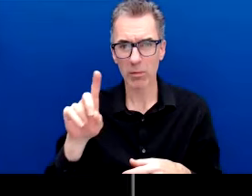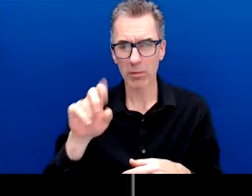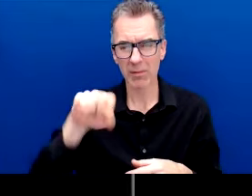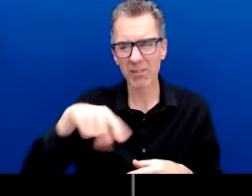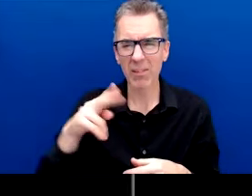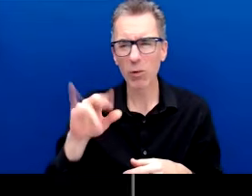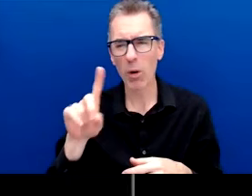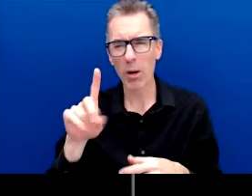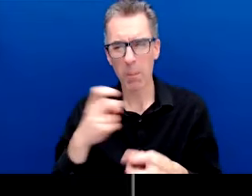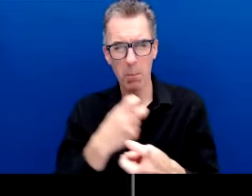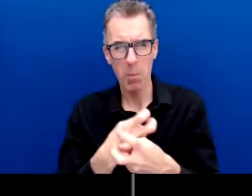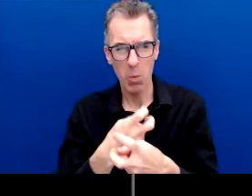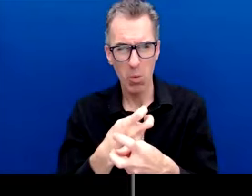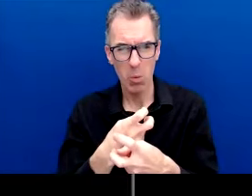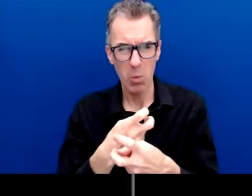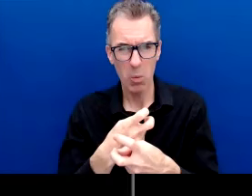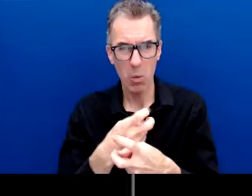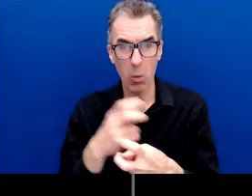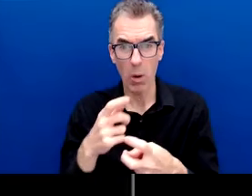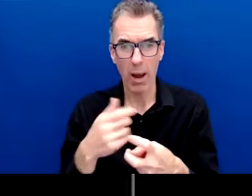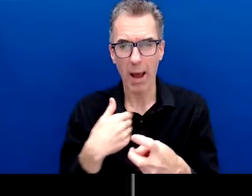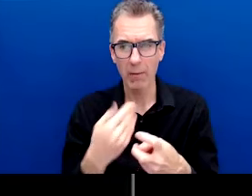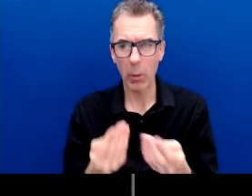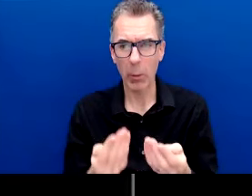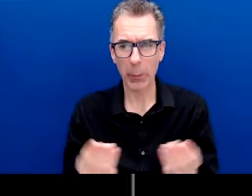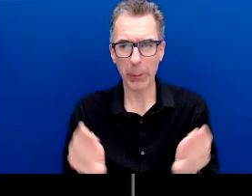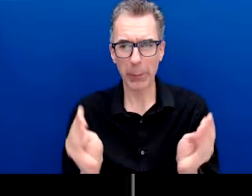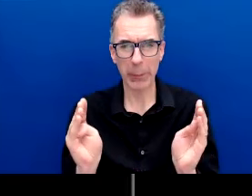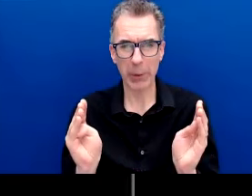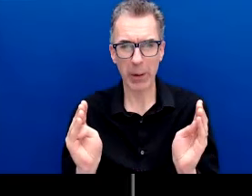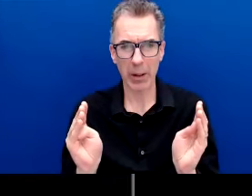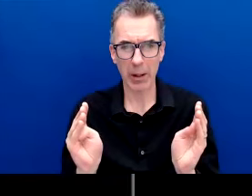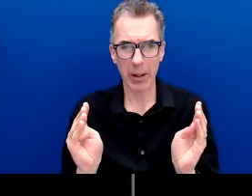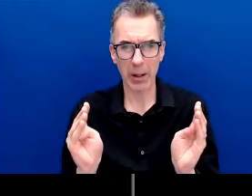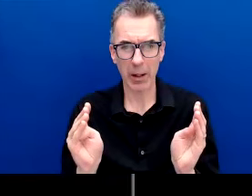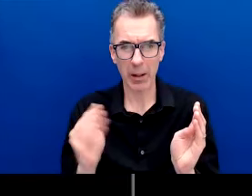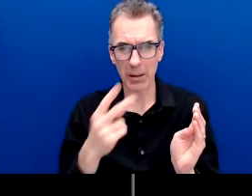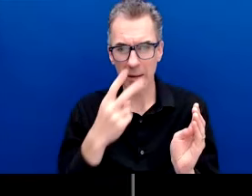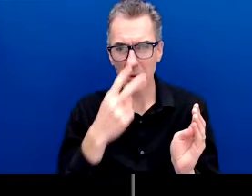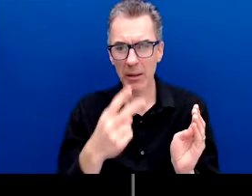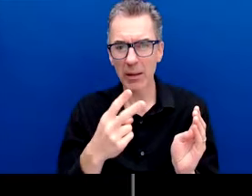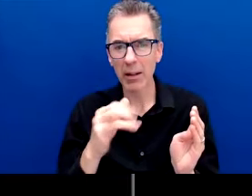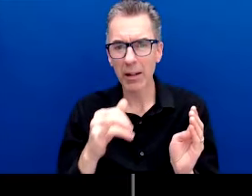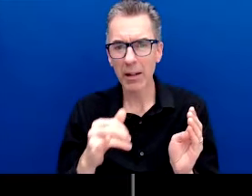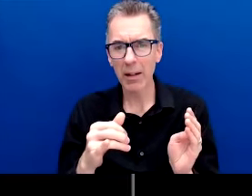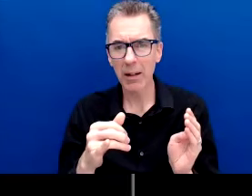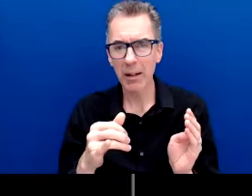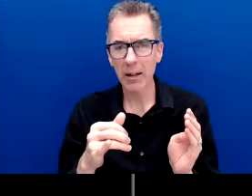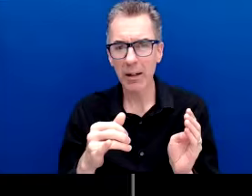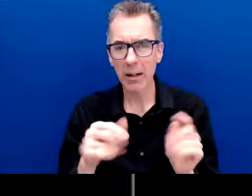sphenoid bone includes these wings that wrap around into the floor of the